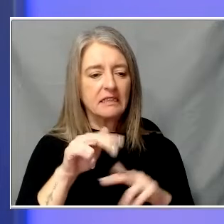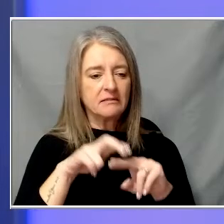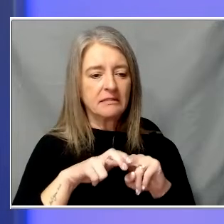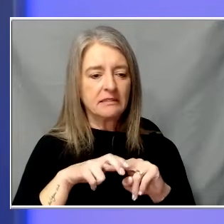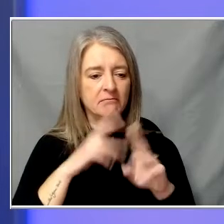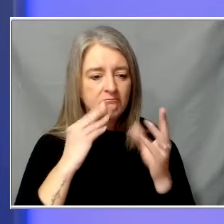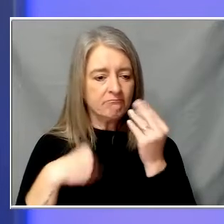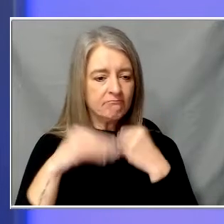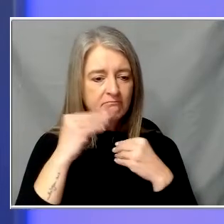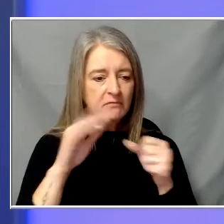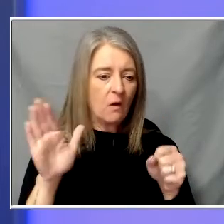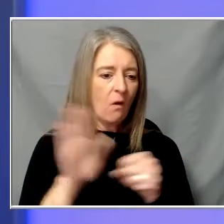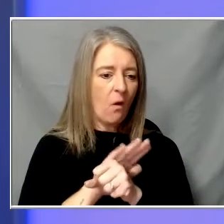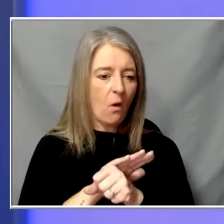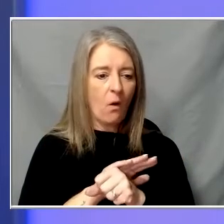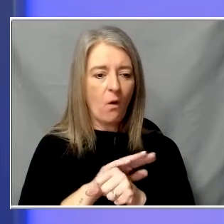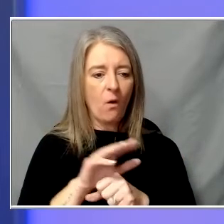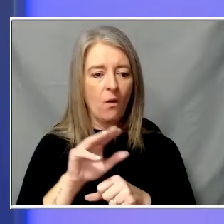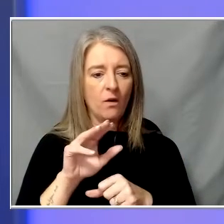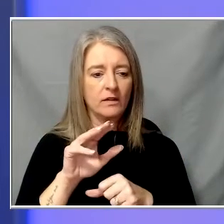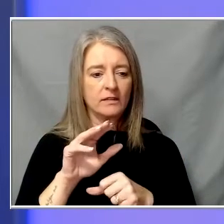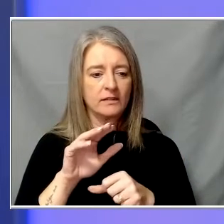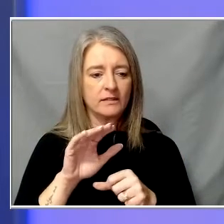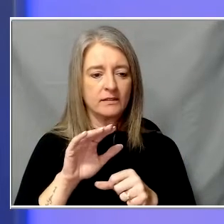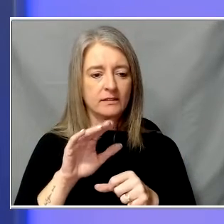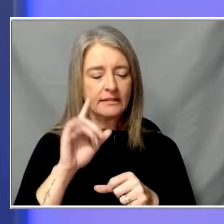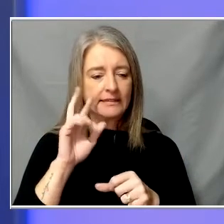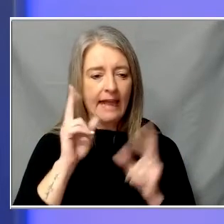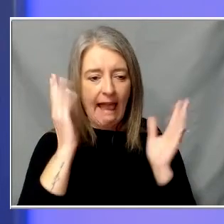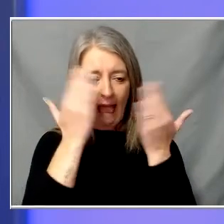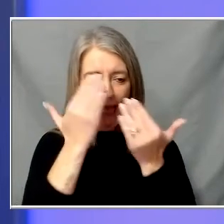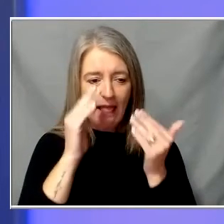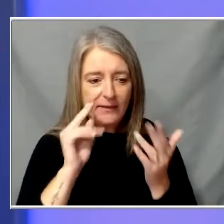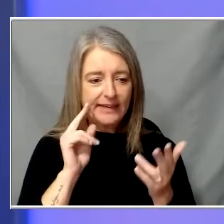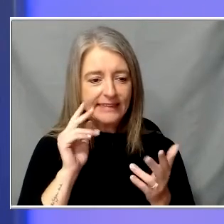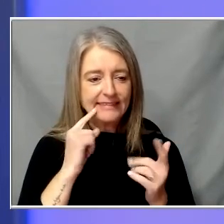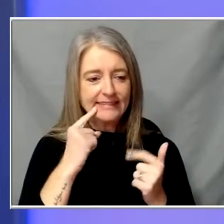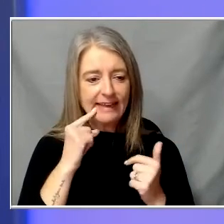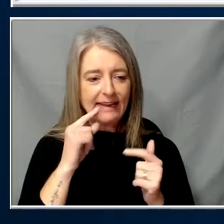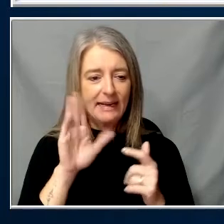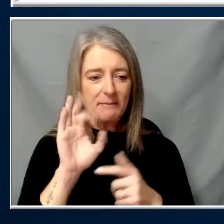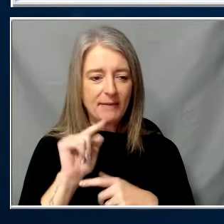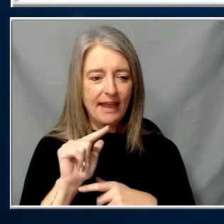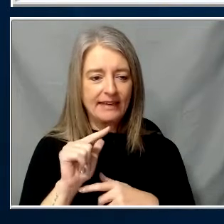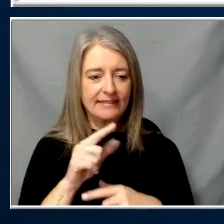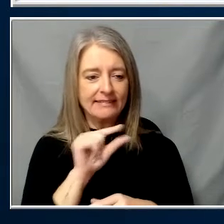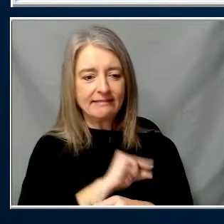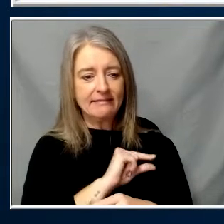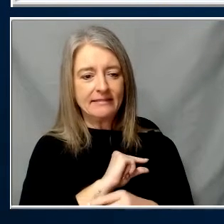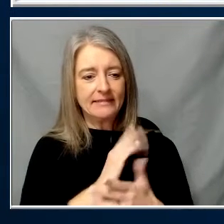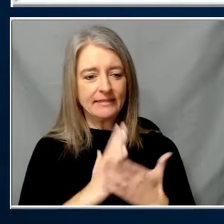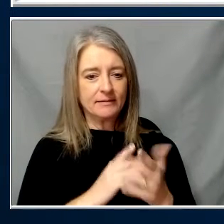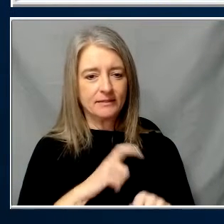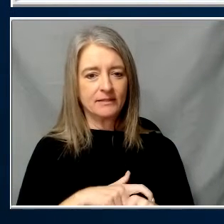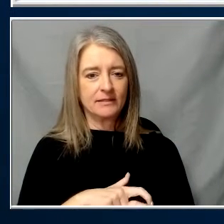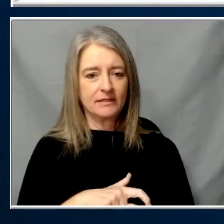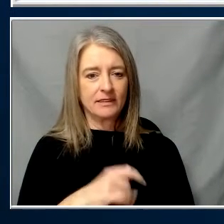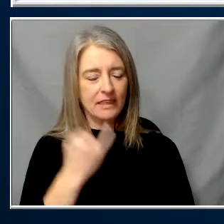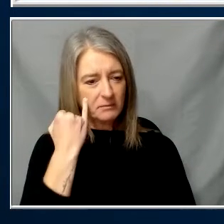eating your whole child's bag of Halloween candy that they just got, which I'm guilty of sometimes. Austin, I'm not supposed to do